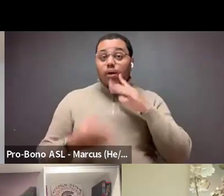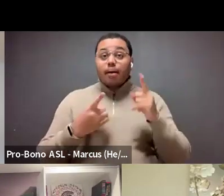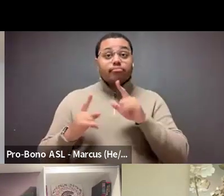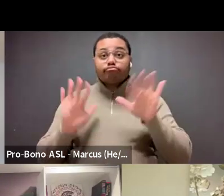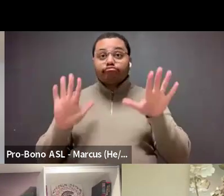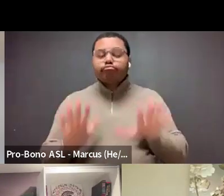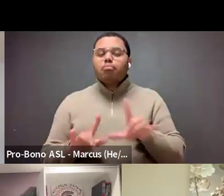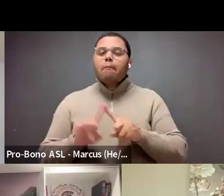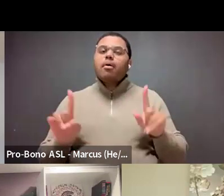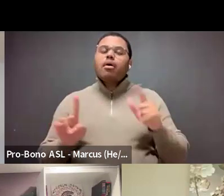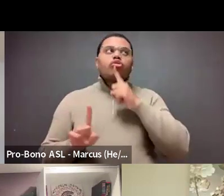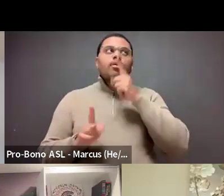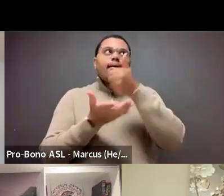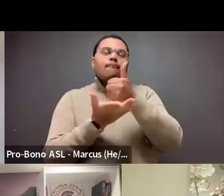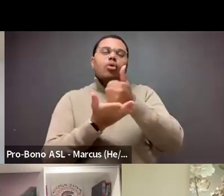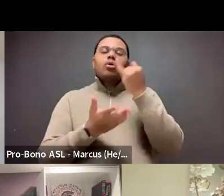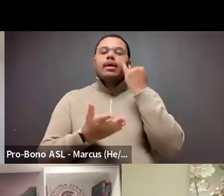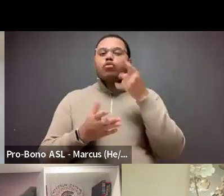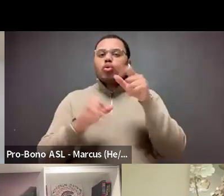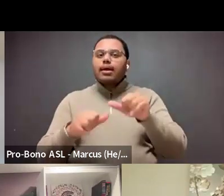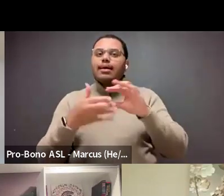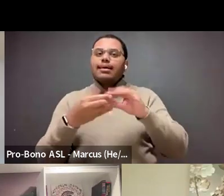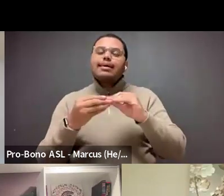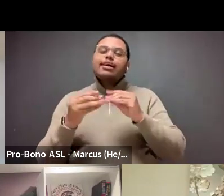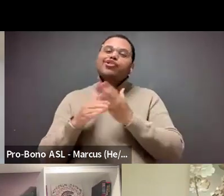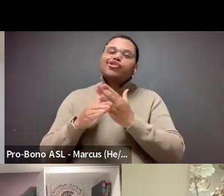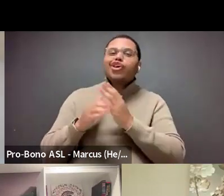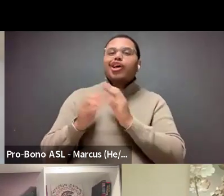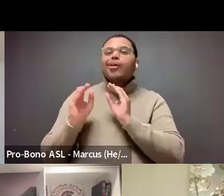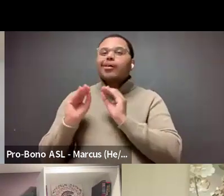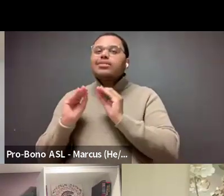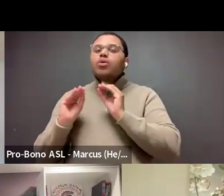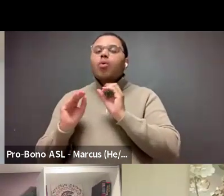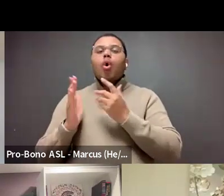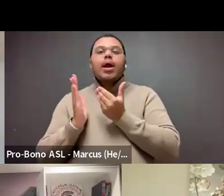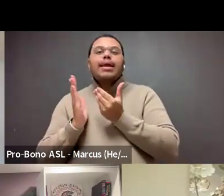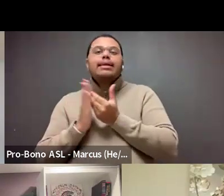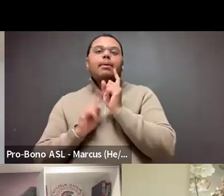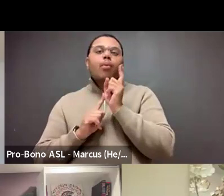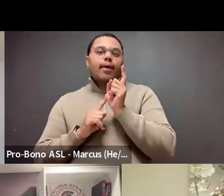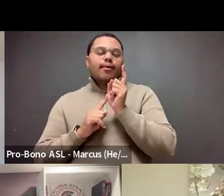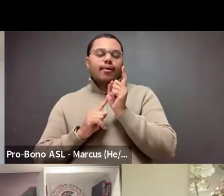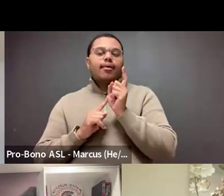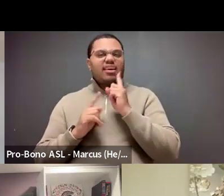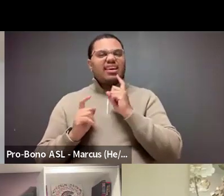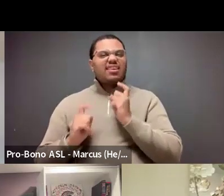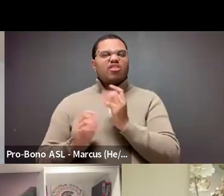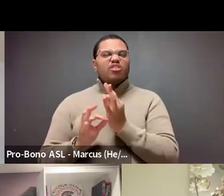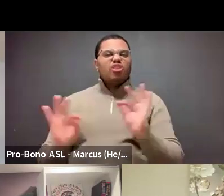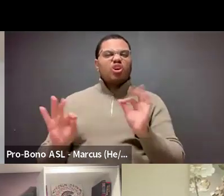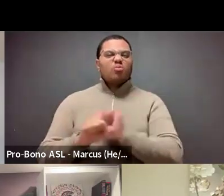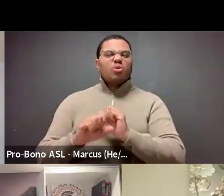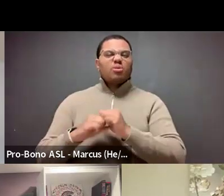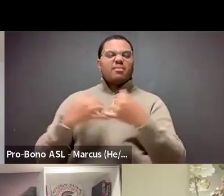really helpful when you can say they share a kiss or an intimate moment, and then leave freedom to work within the boundaries of